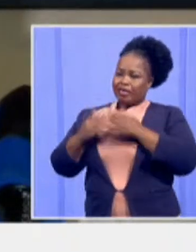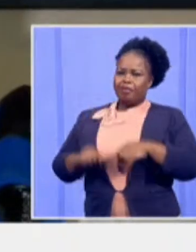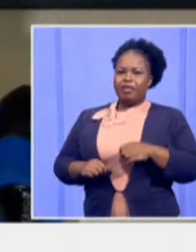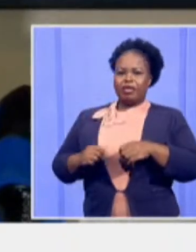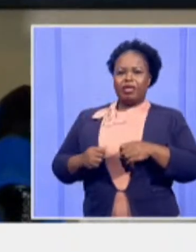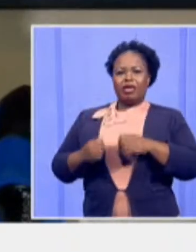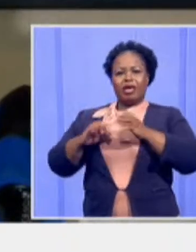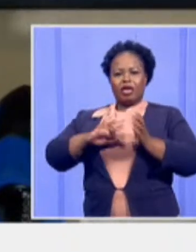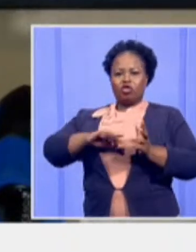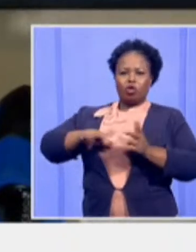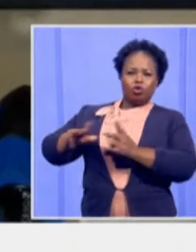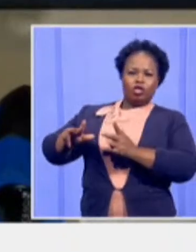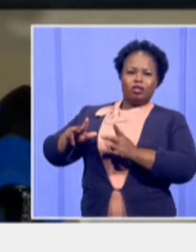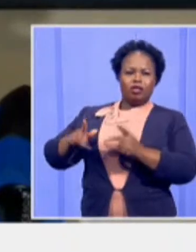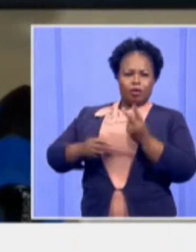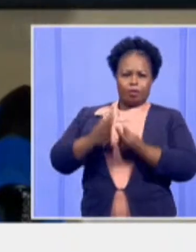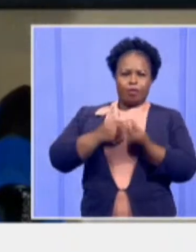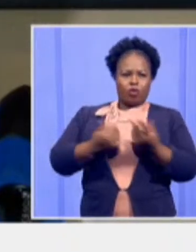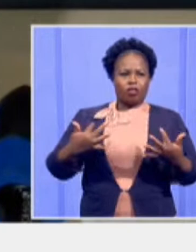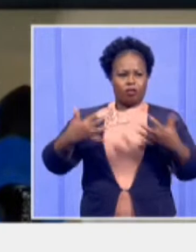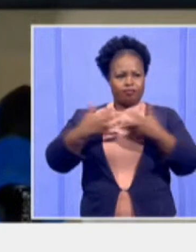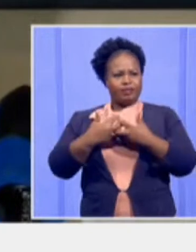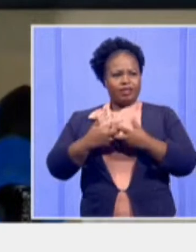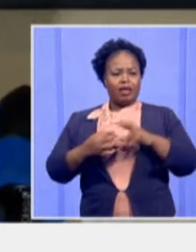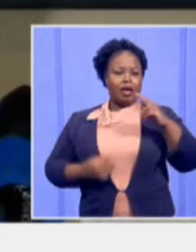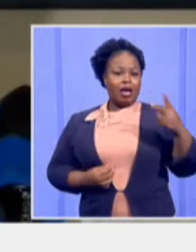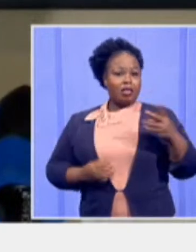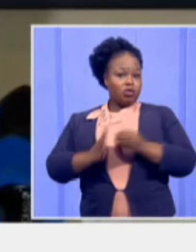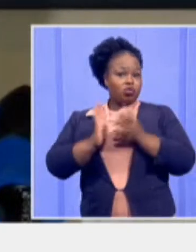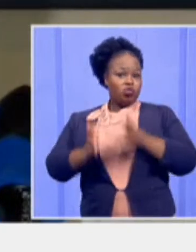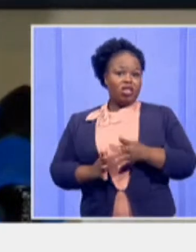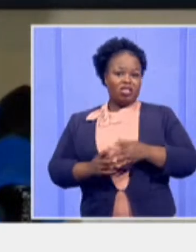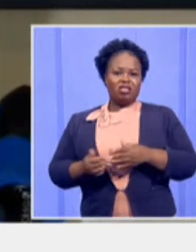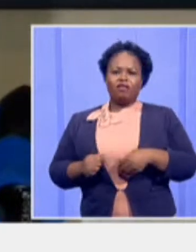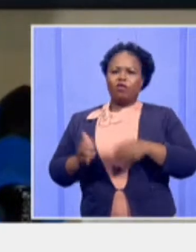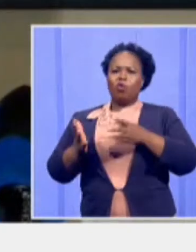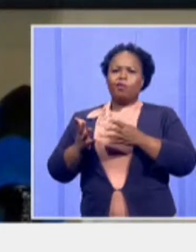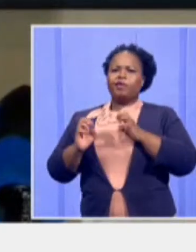interlinked. There are students who are academically excluded